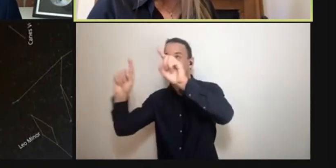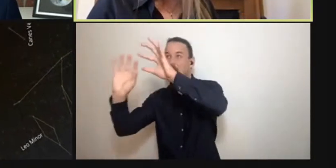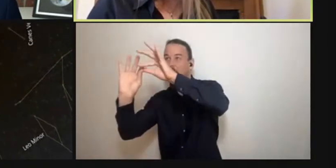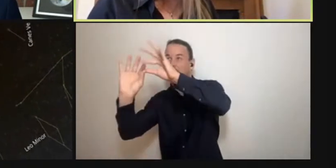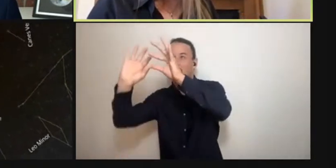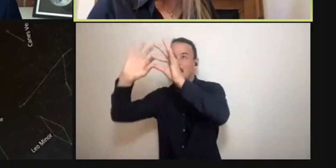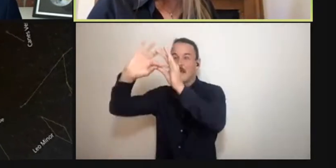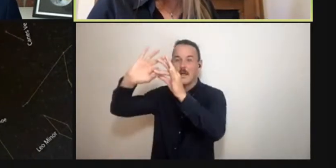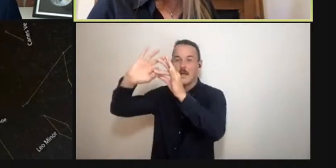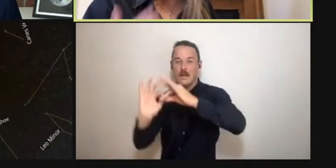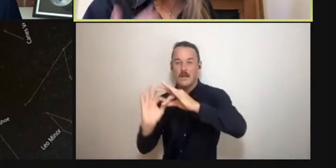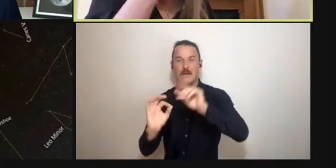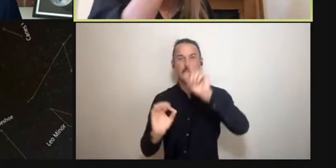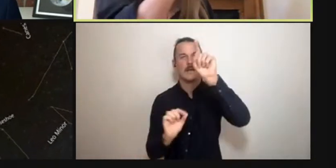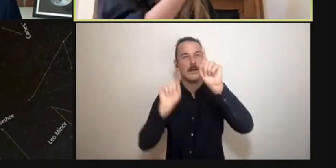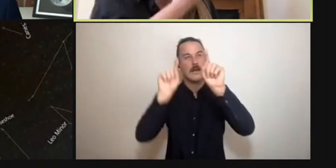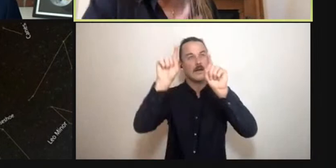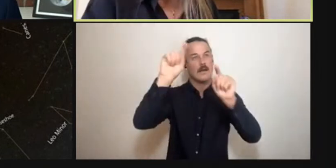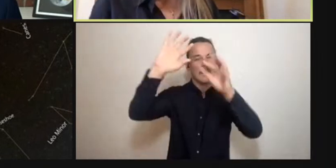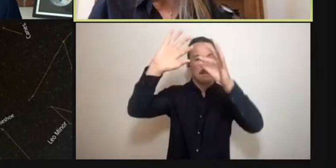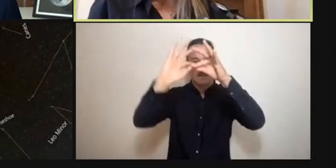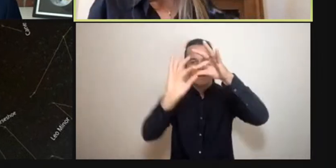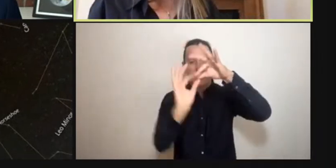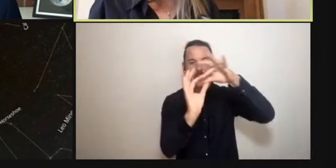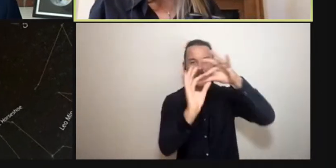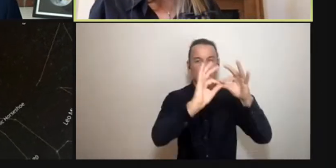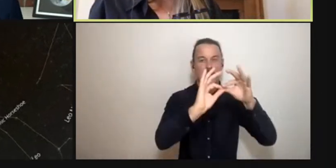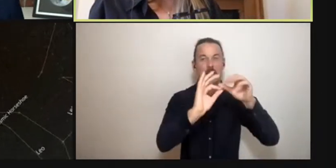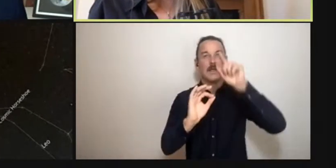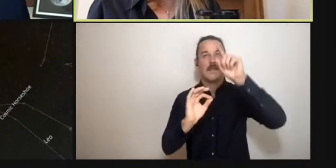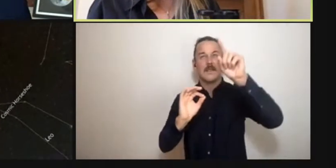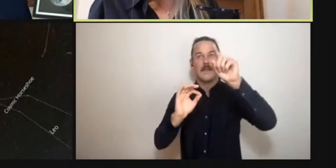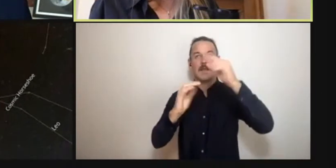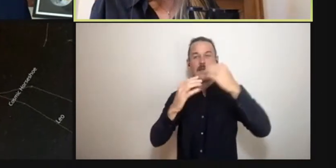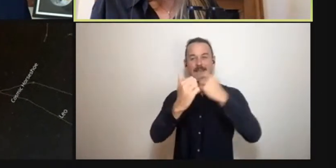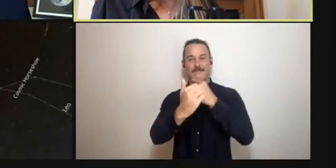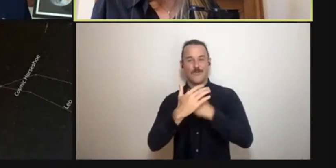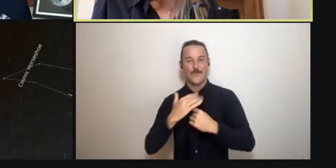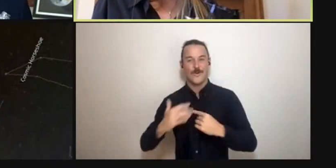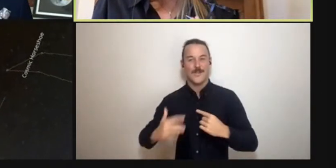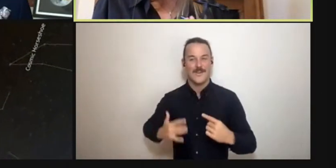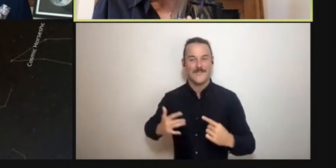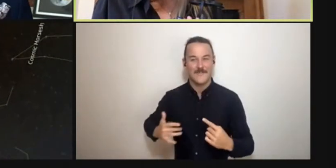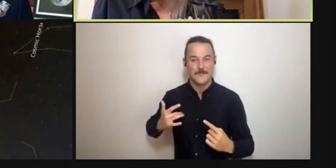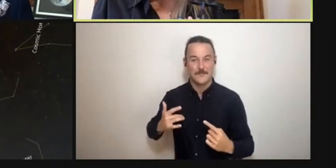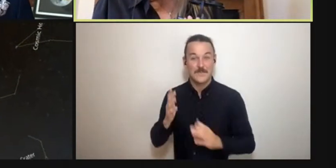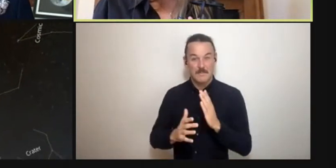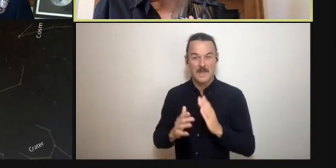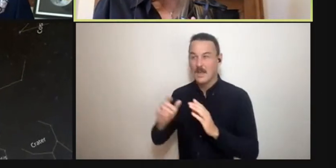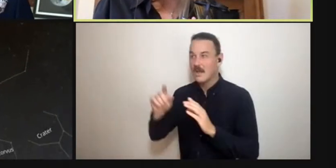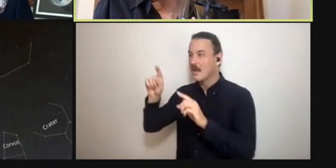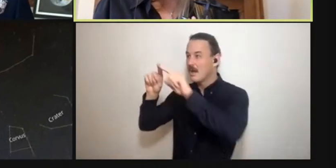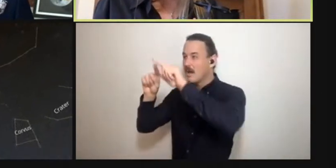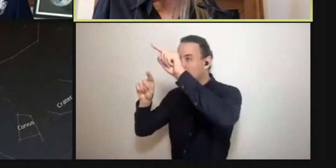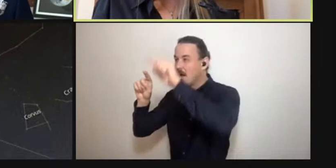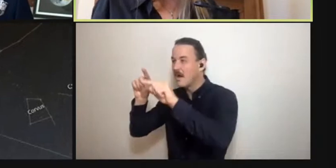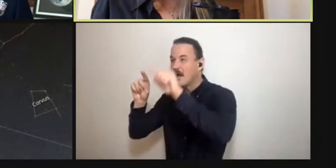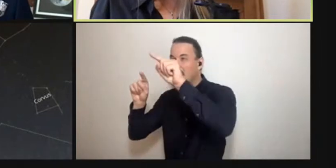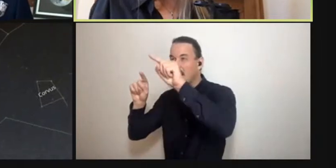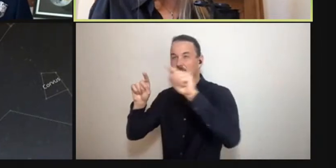was agriculture or hunting. So these patterns are actually really important to our culture and to our